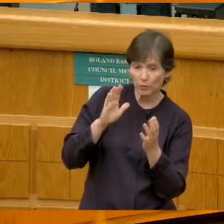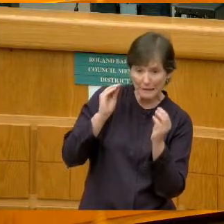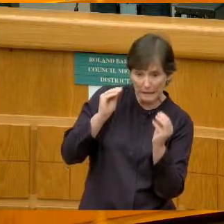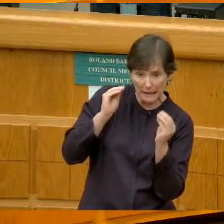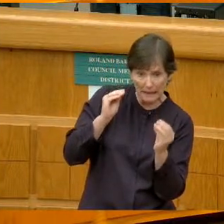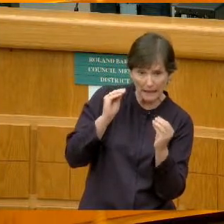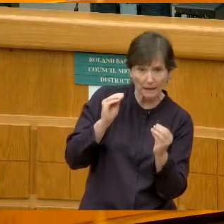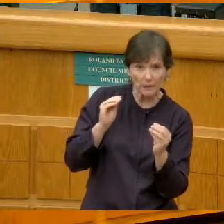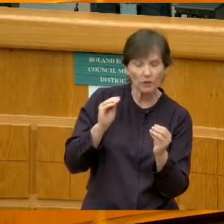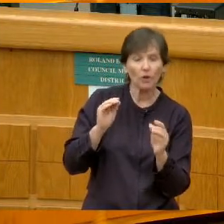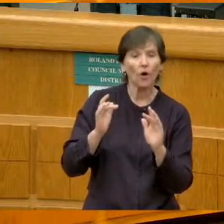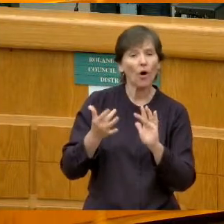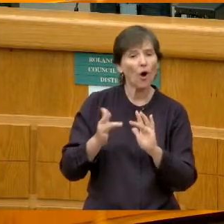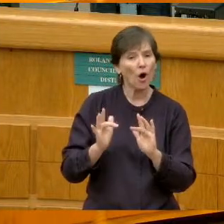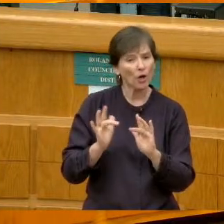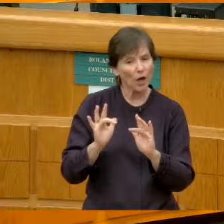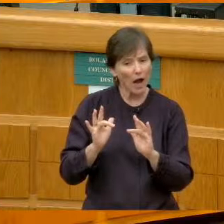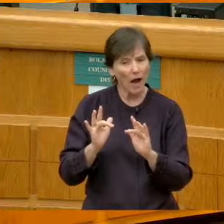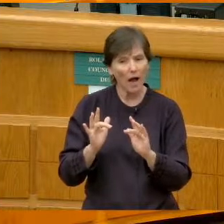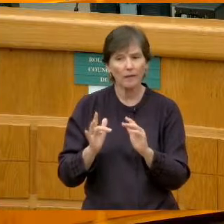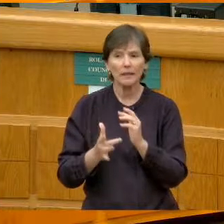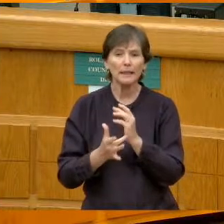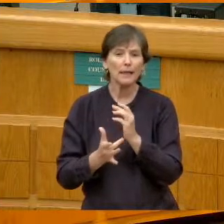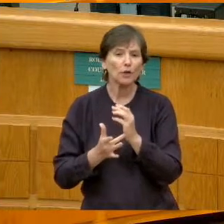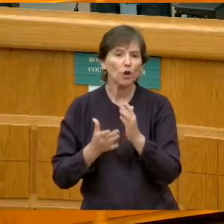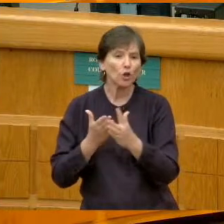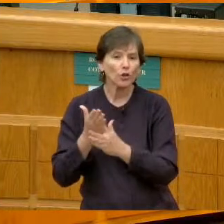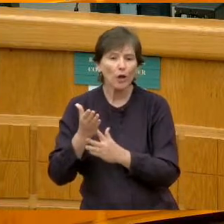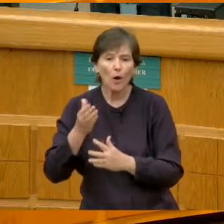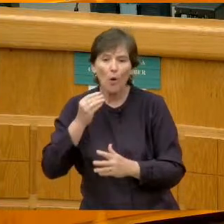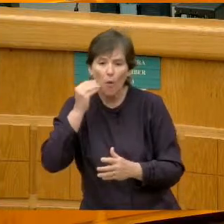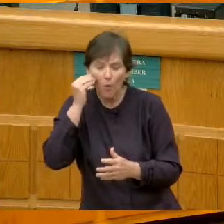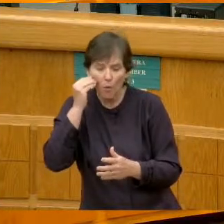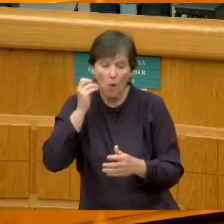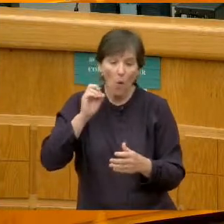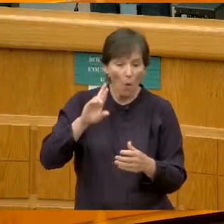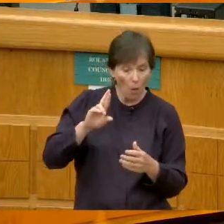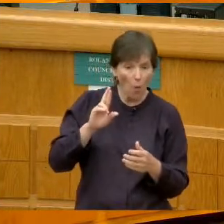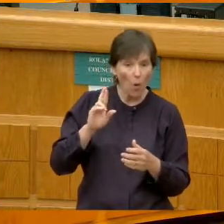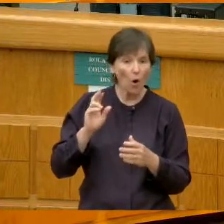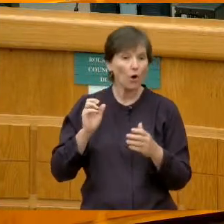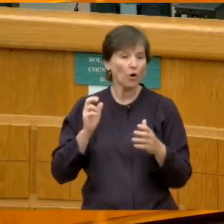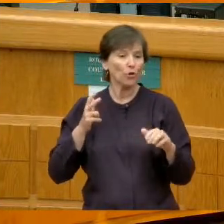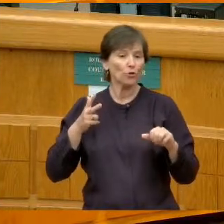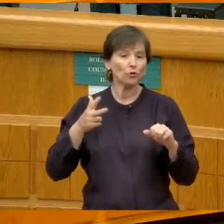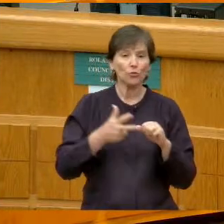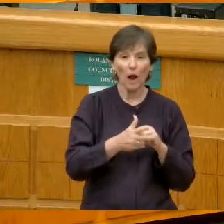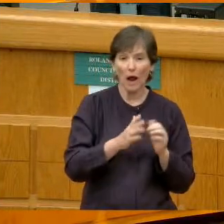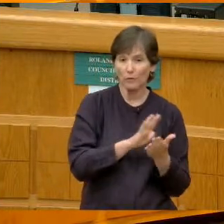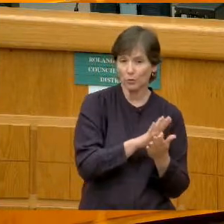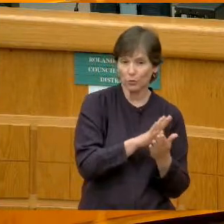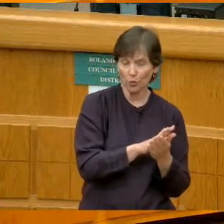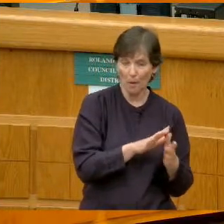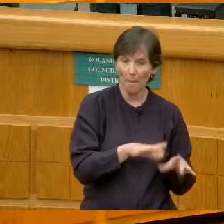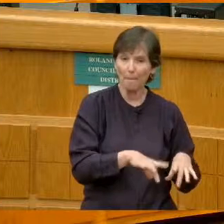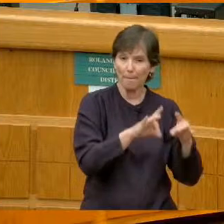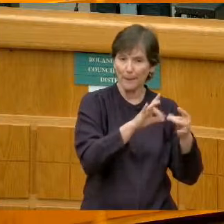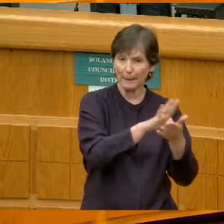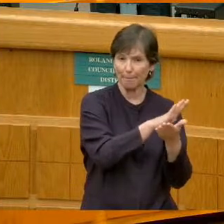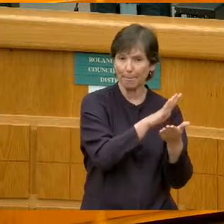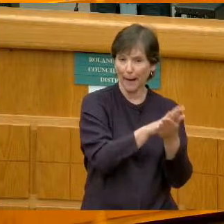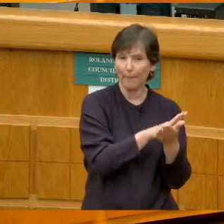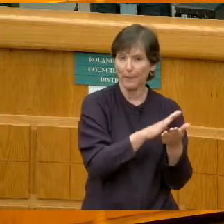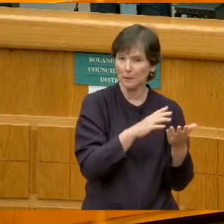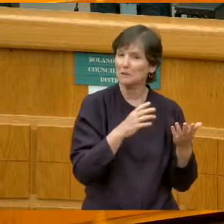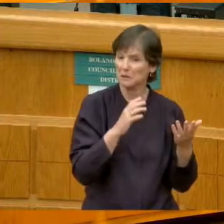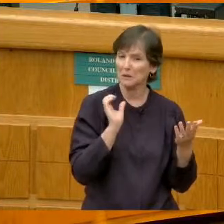home or through pickup material at the school. There'll be a pickup packet option